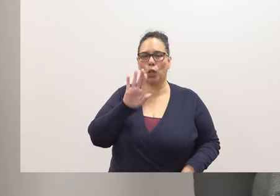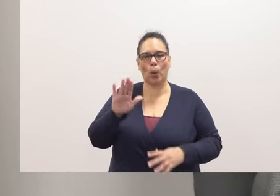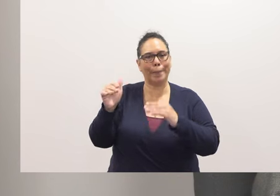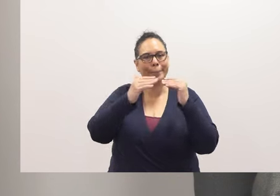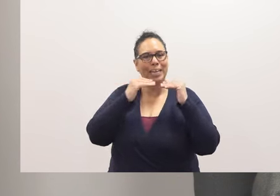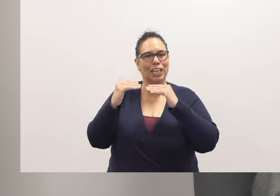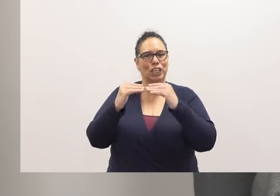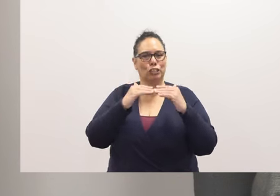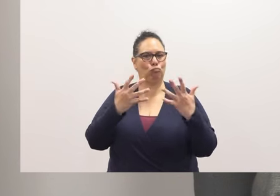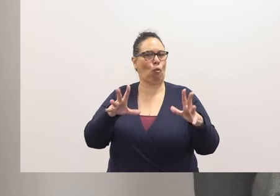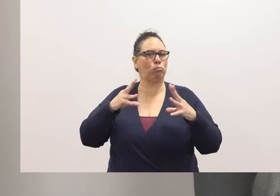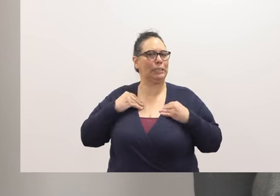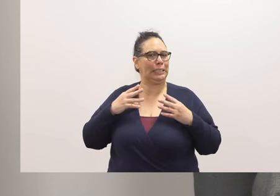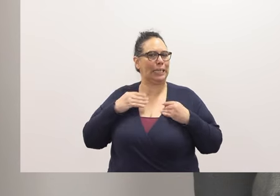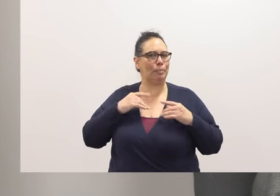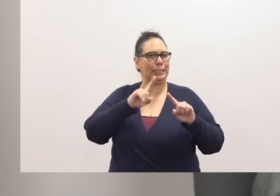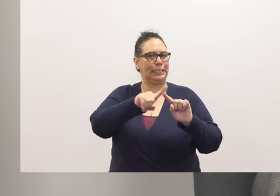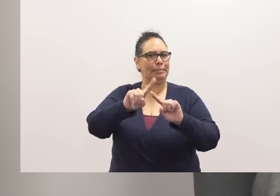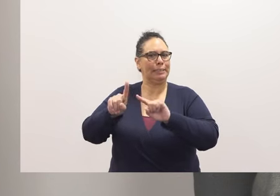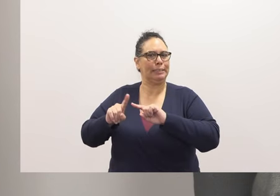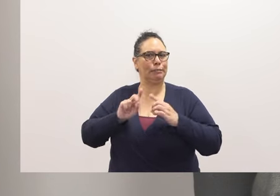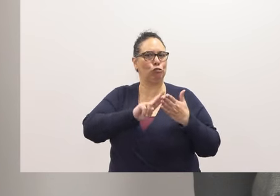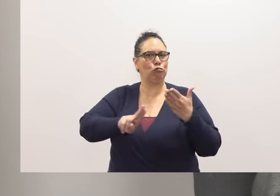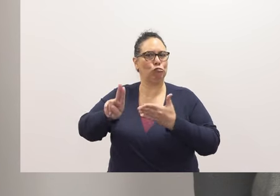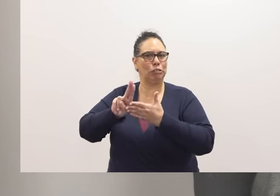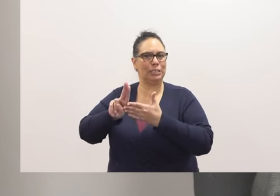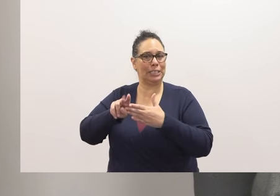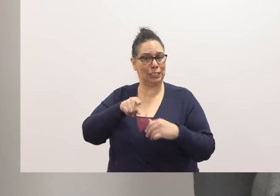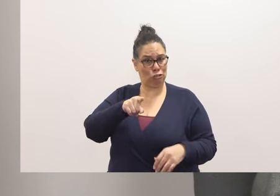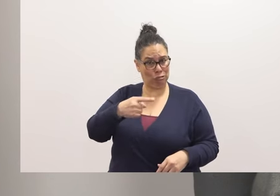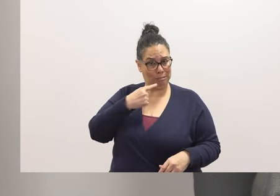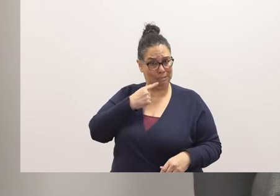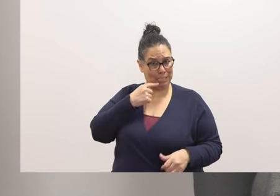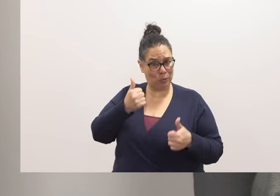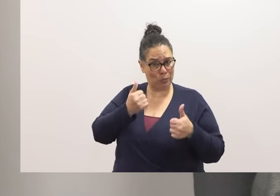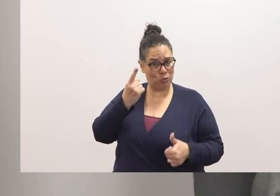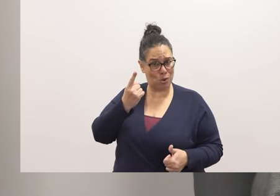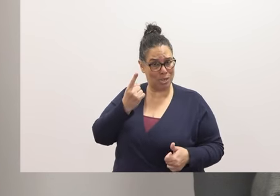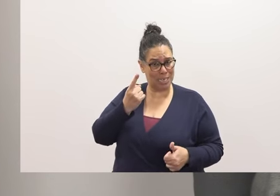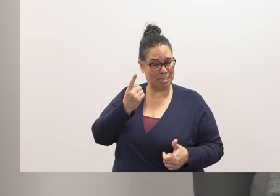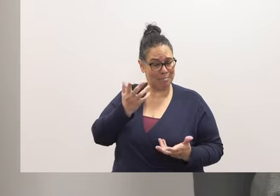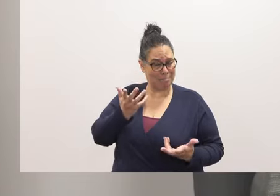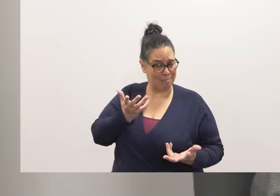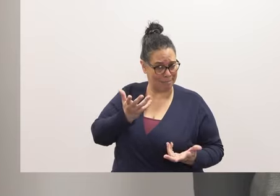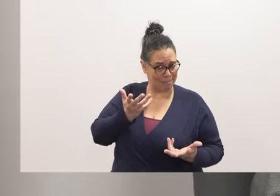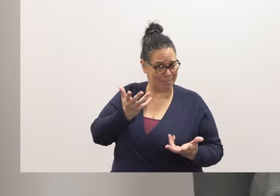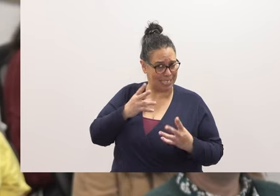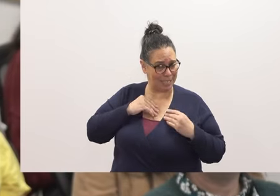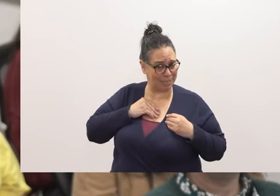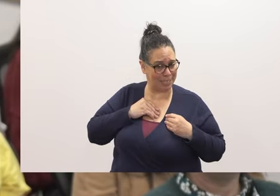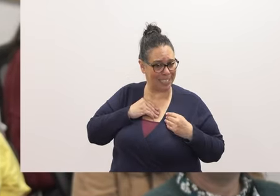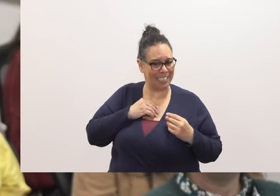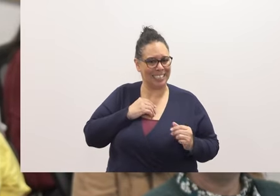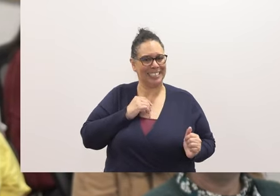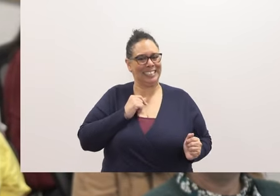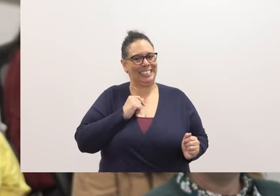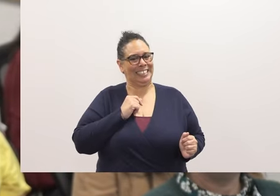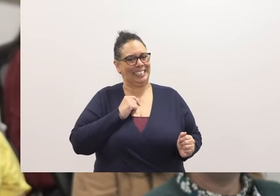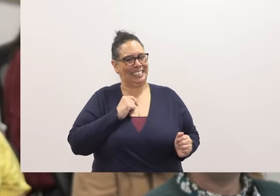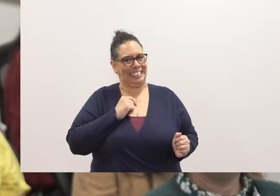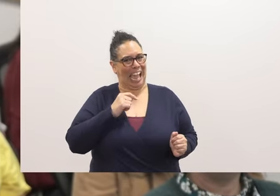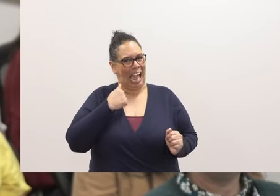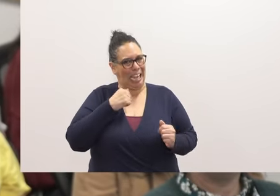peers have been accepted to different schools. Did you mention what school you've been, or schools you've been accepted to? I